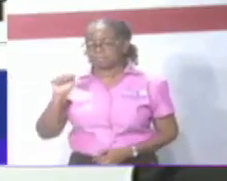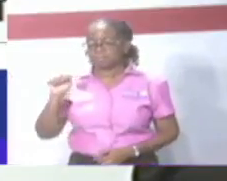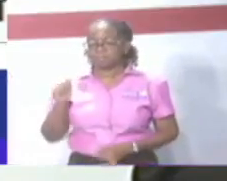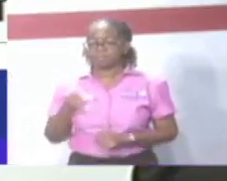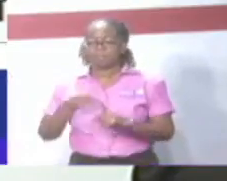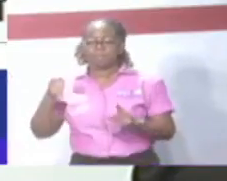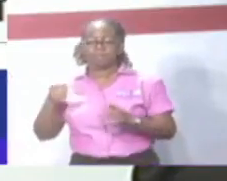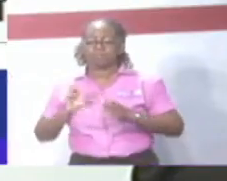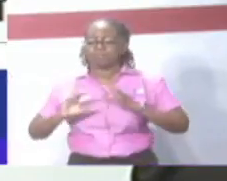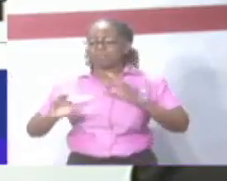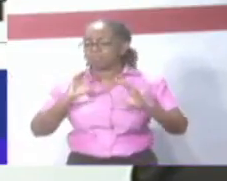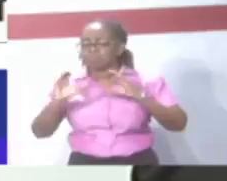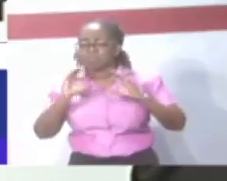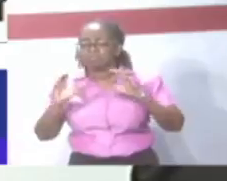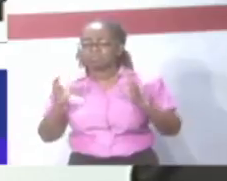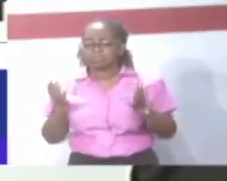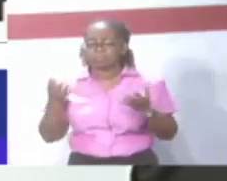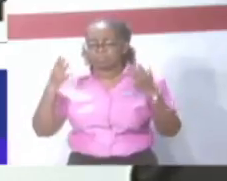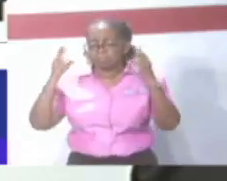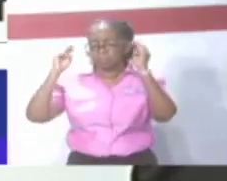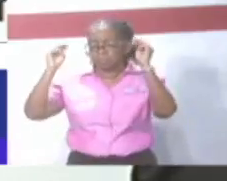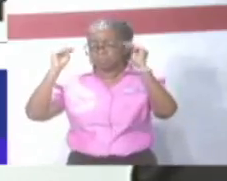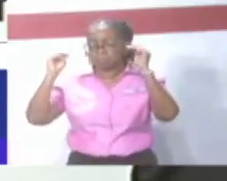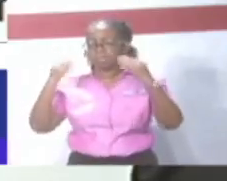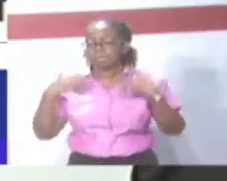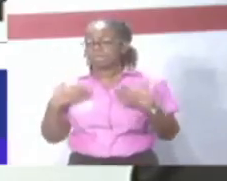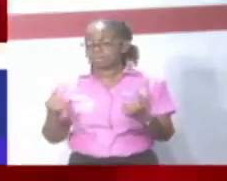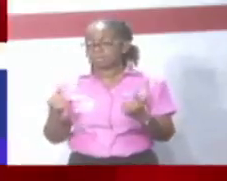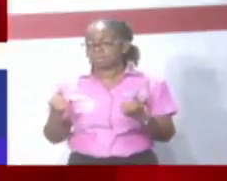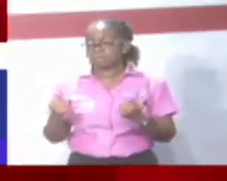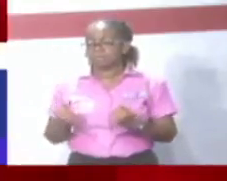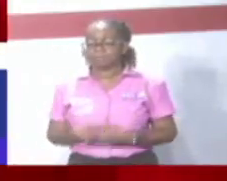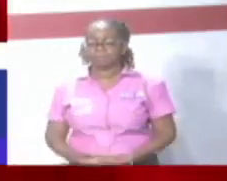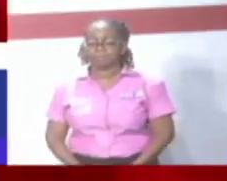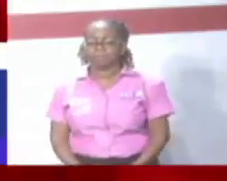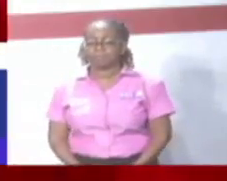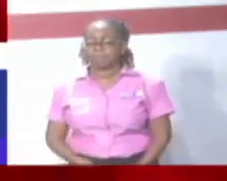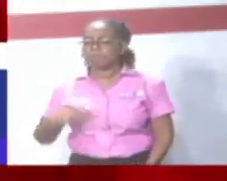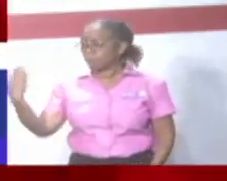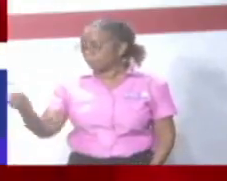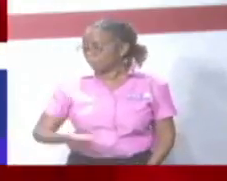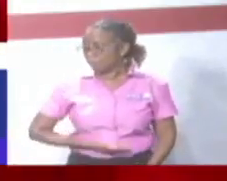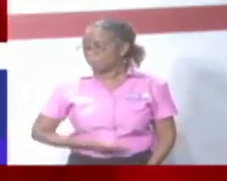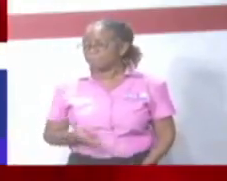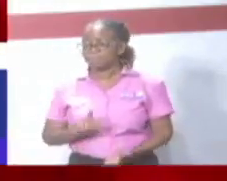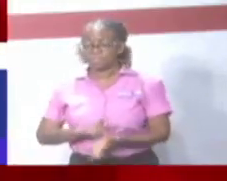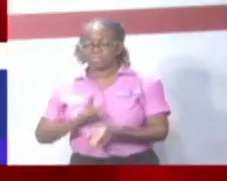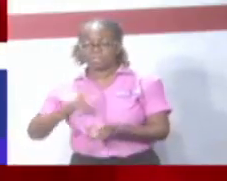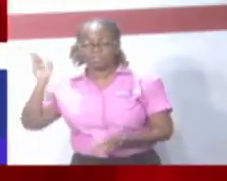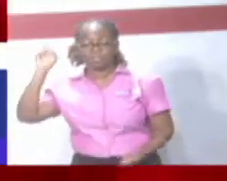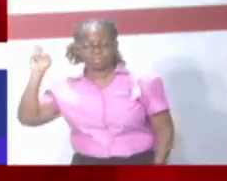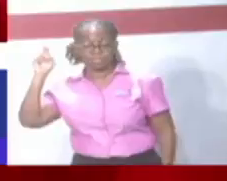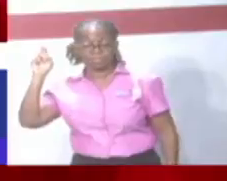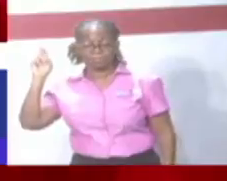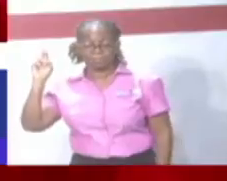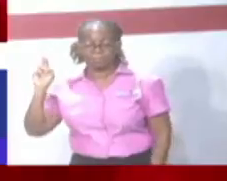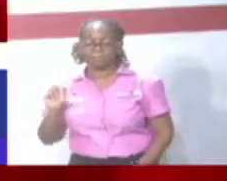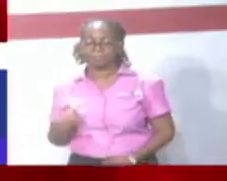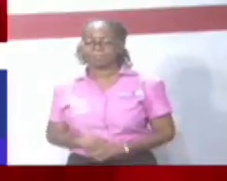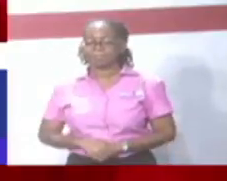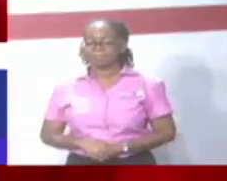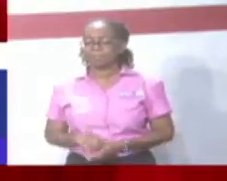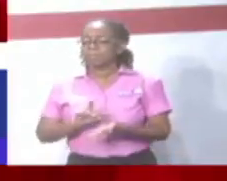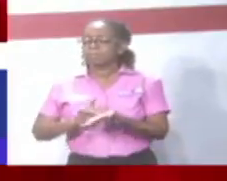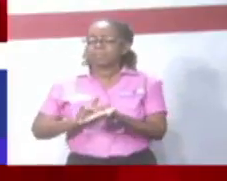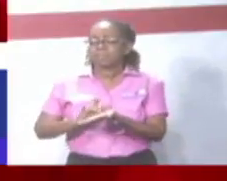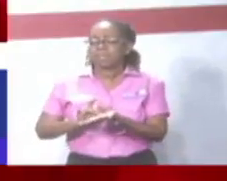morning's update. I now invite Dr. Abdul-Richards to begin with the latest clinical update, followed by a